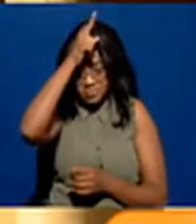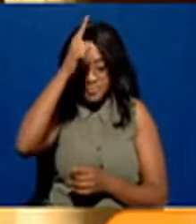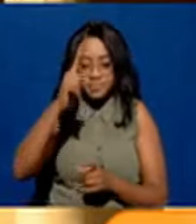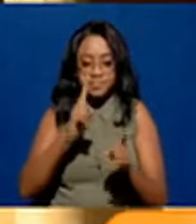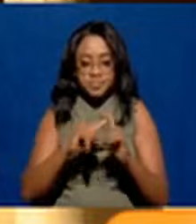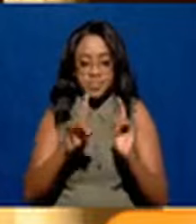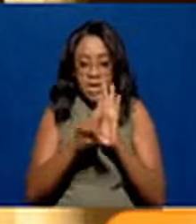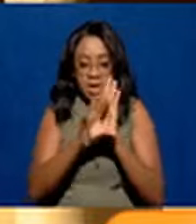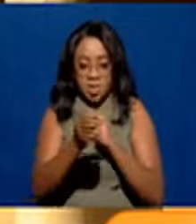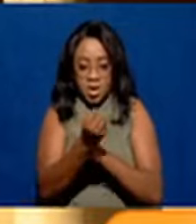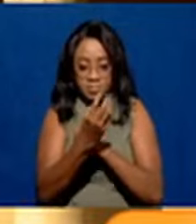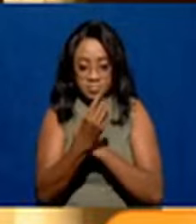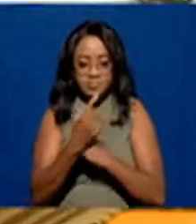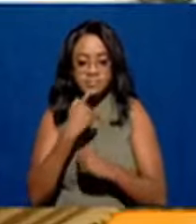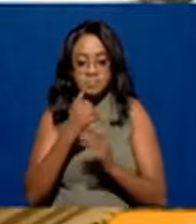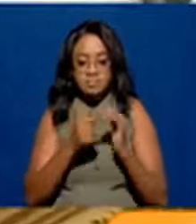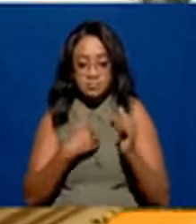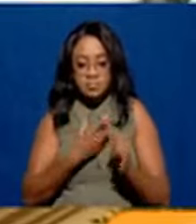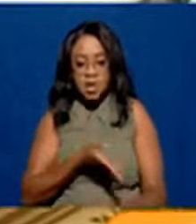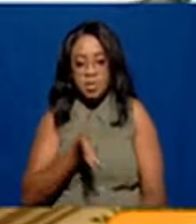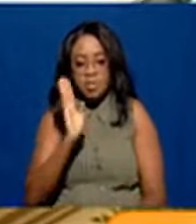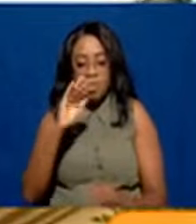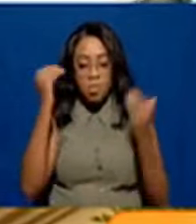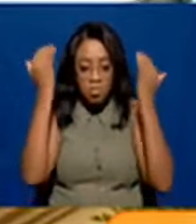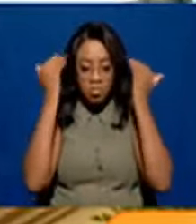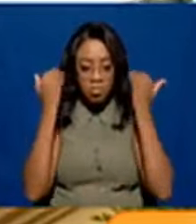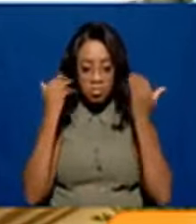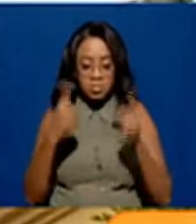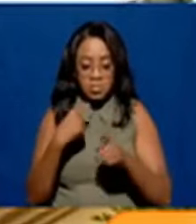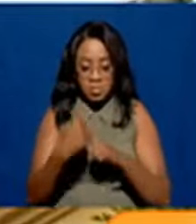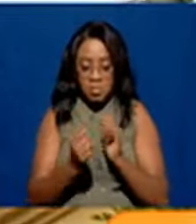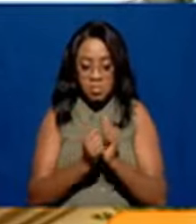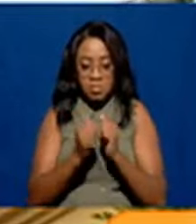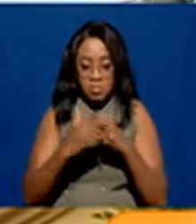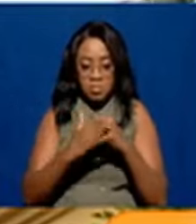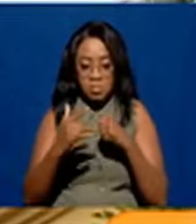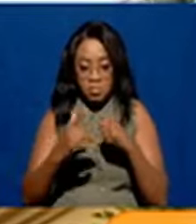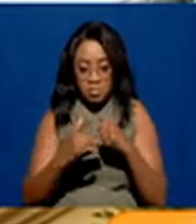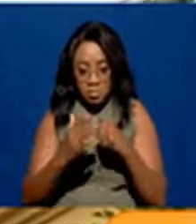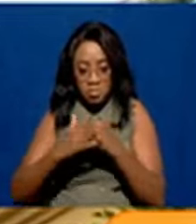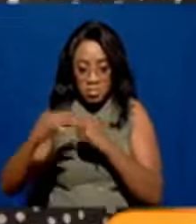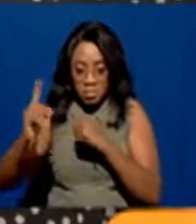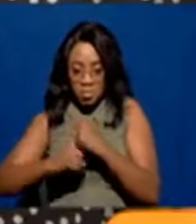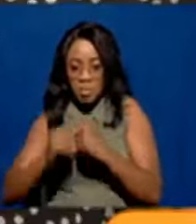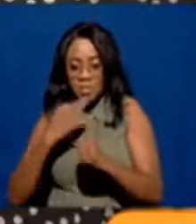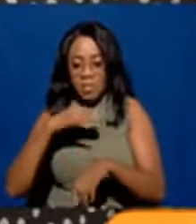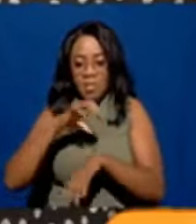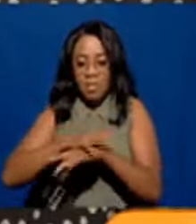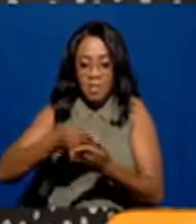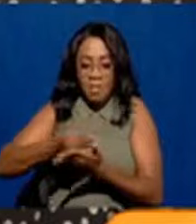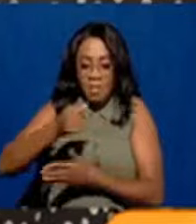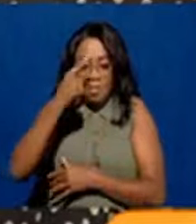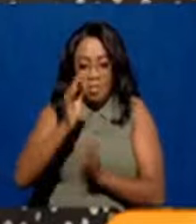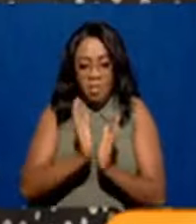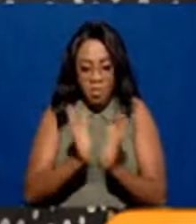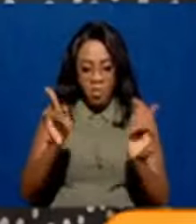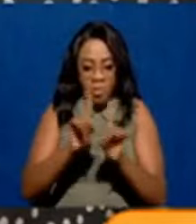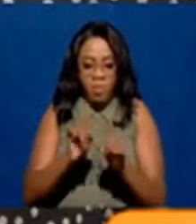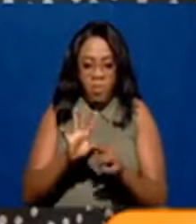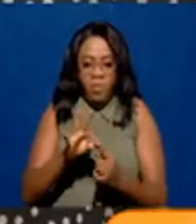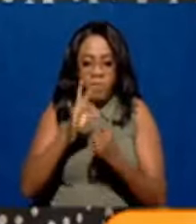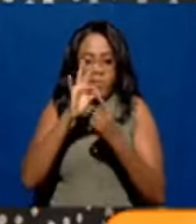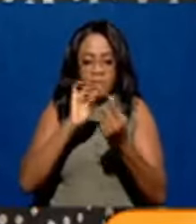lawyer, Ochanda moved to court in 1996, seeking compensation for general and special damages he